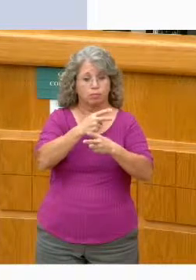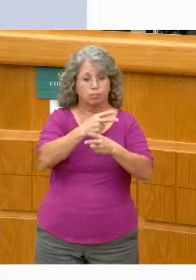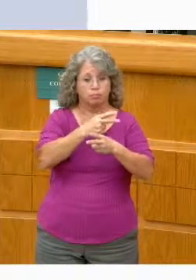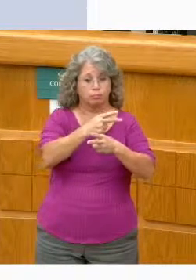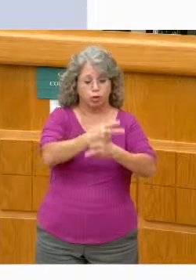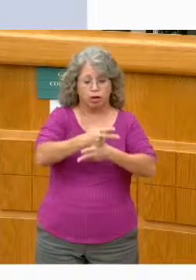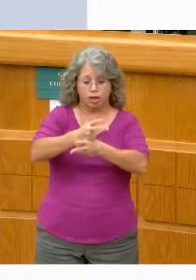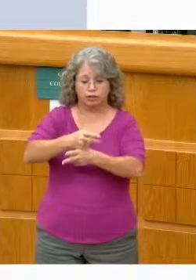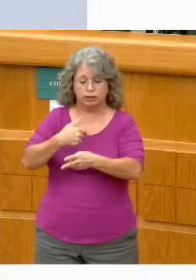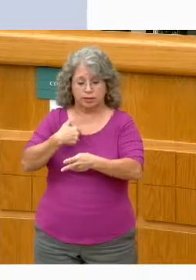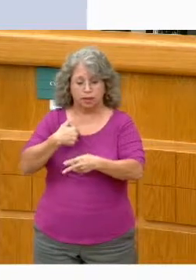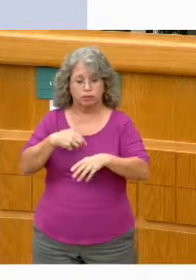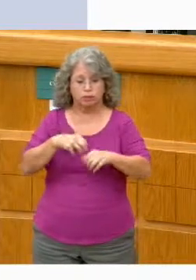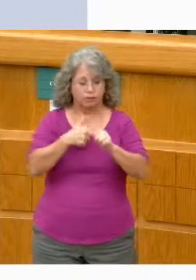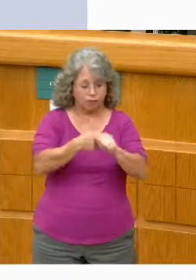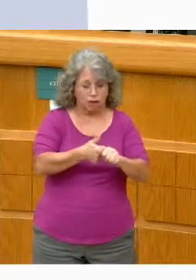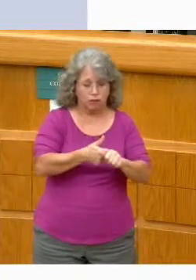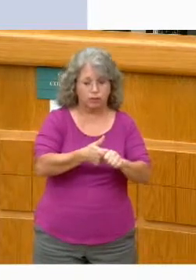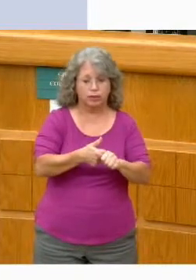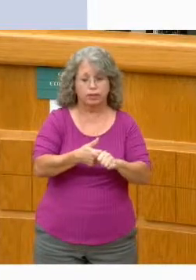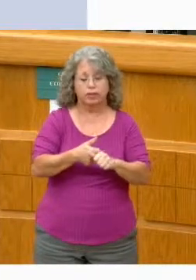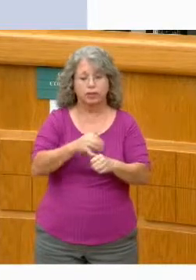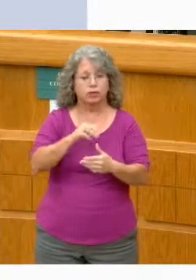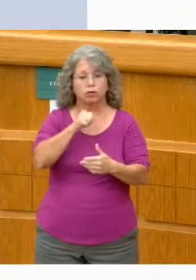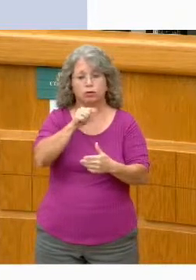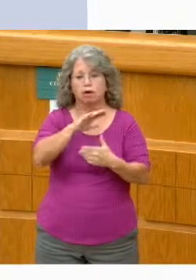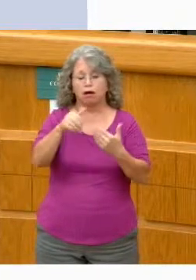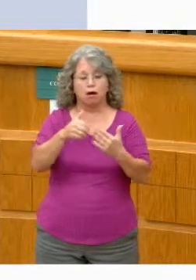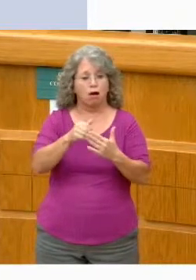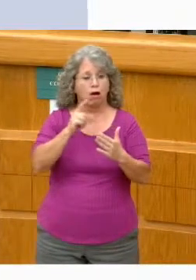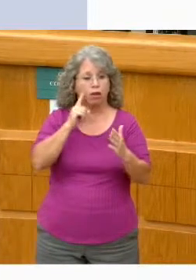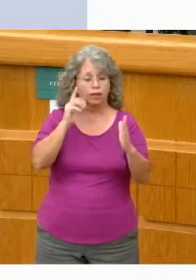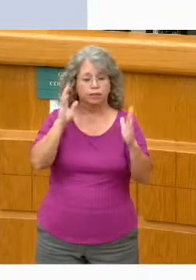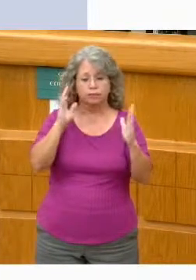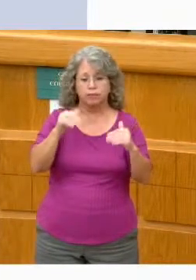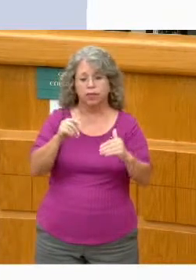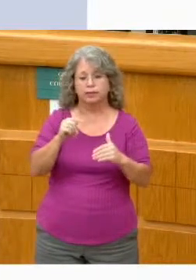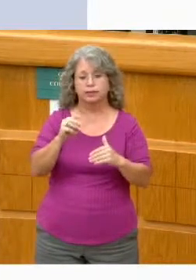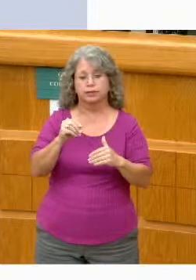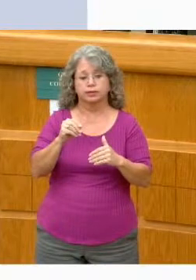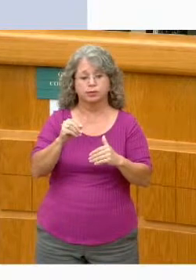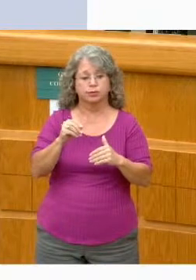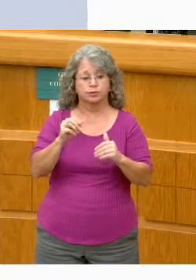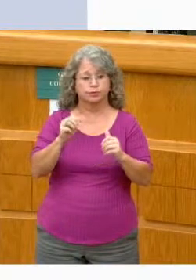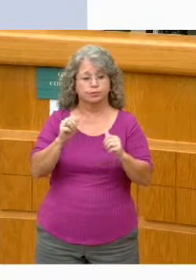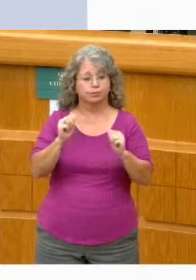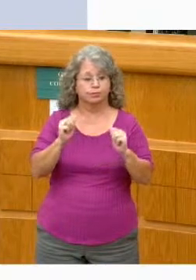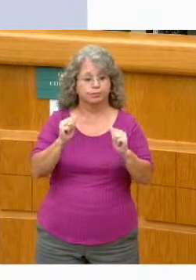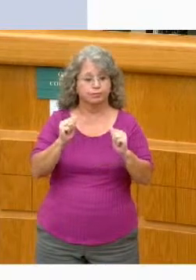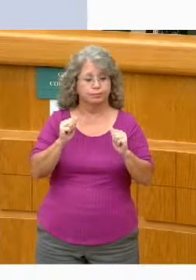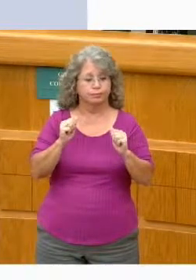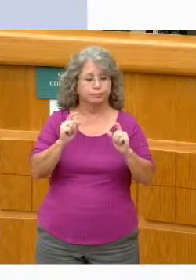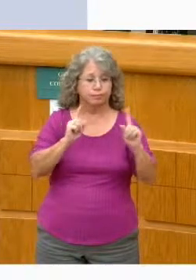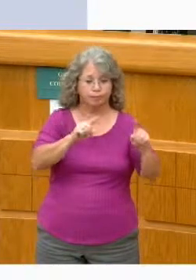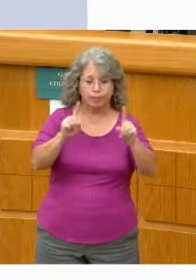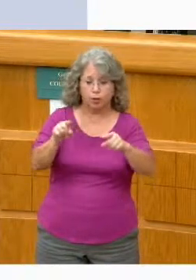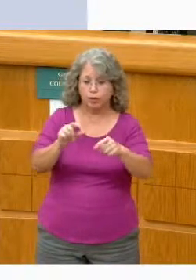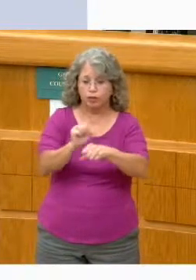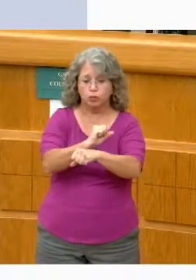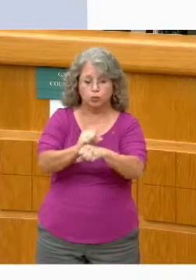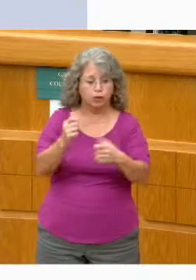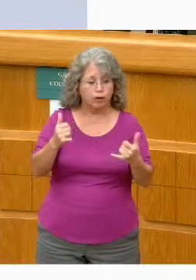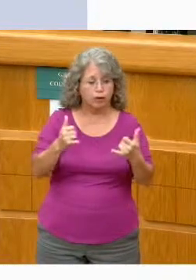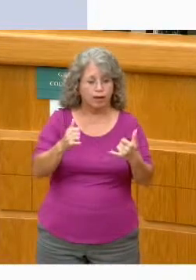by us as a community as a whole, because we're not all expected to be going to work right